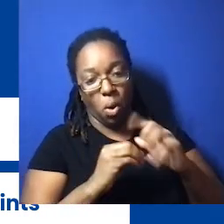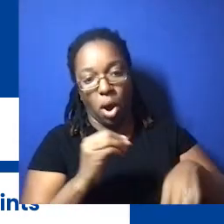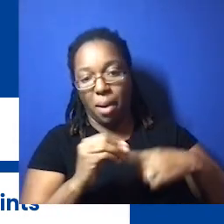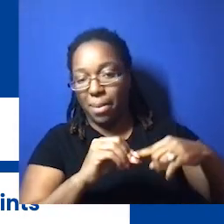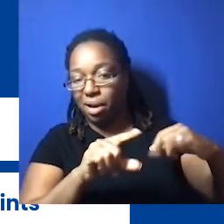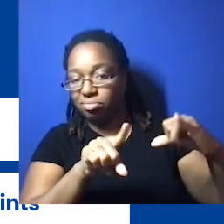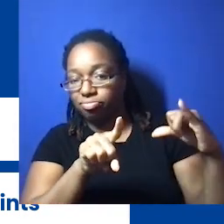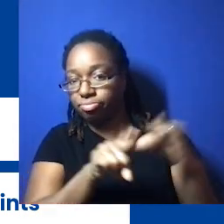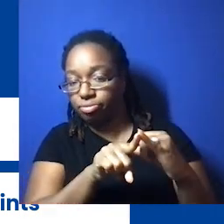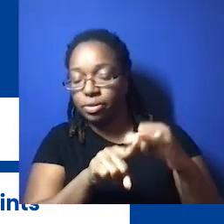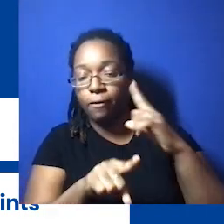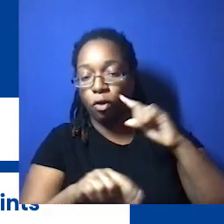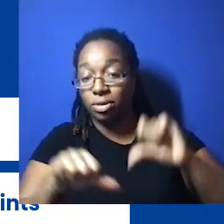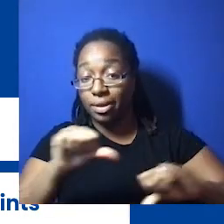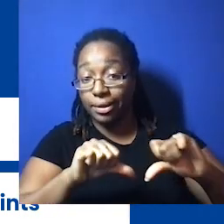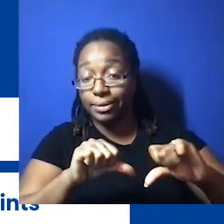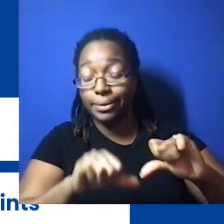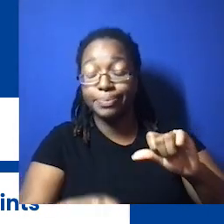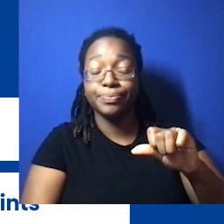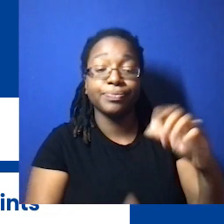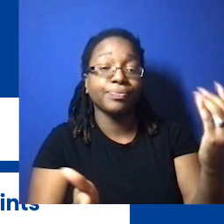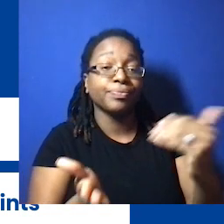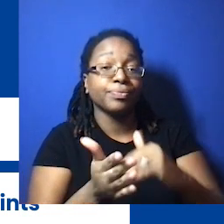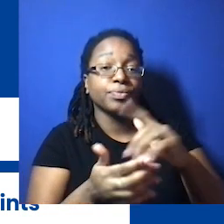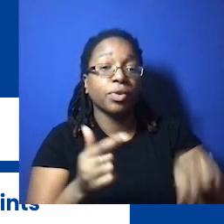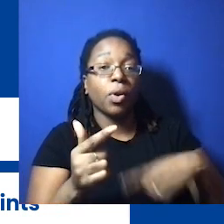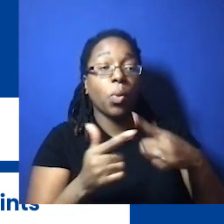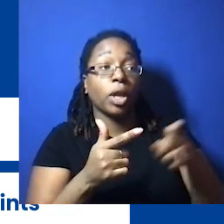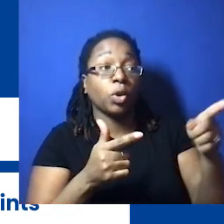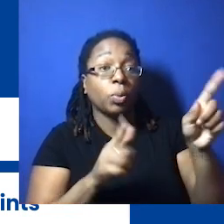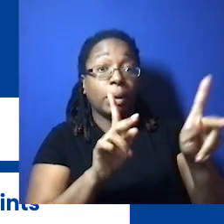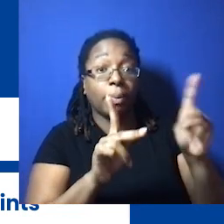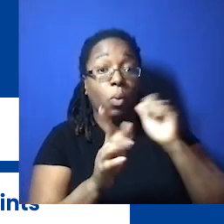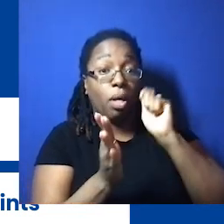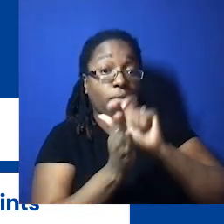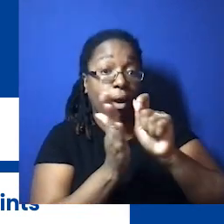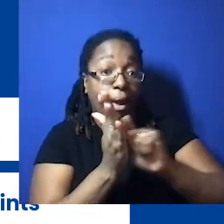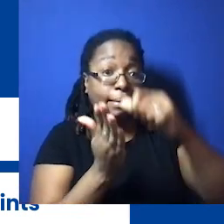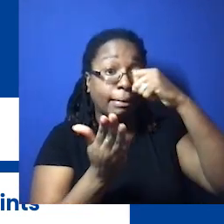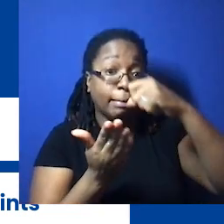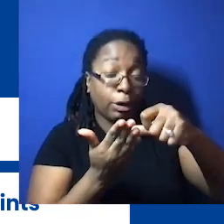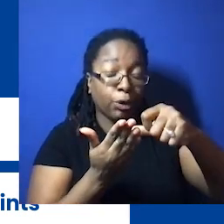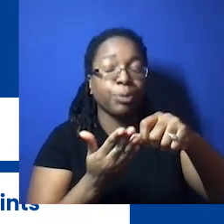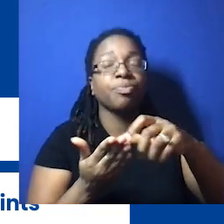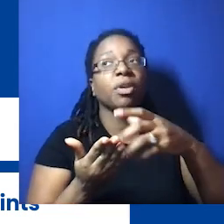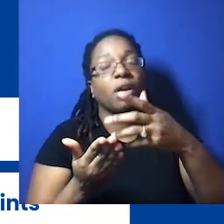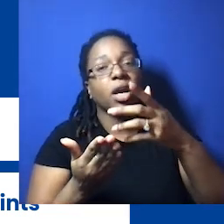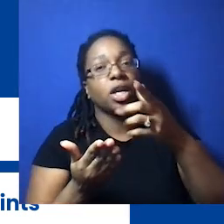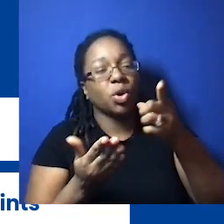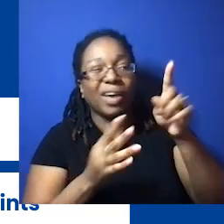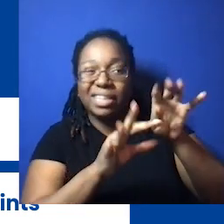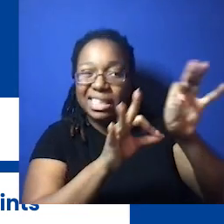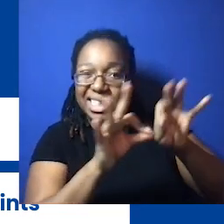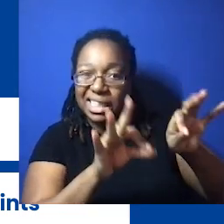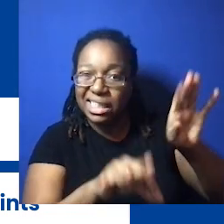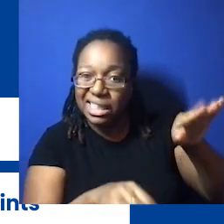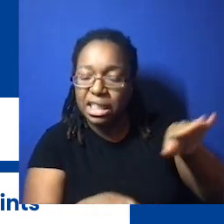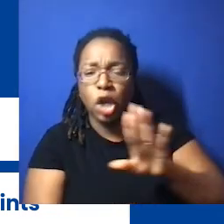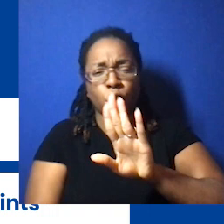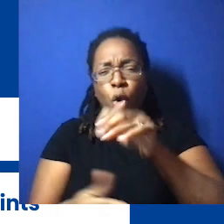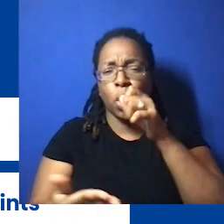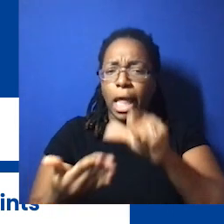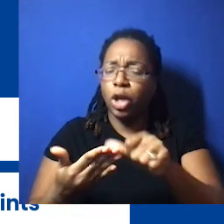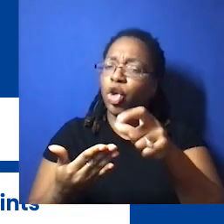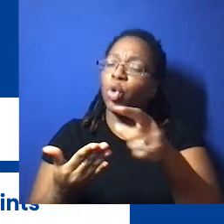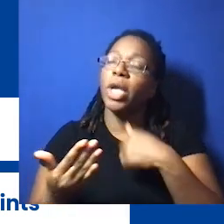letter writers, in the previous couple of sections, you control what you write. But in the letters of recommendation, you got to